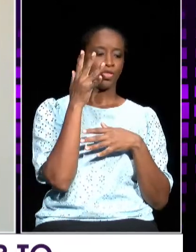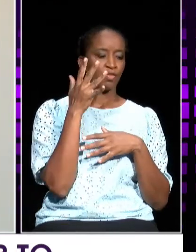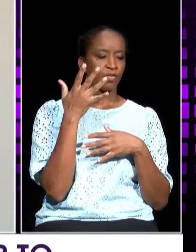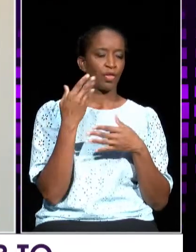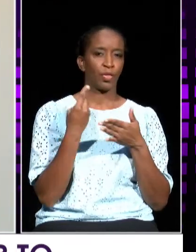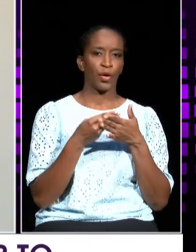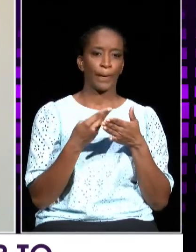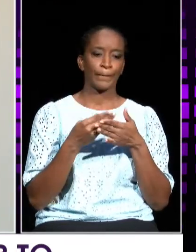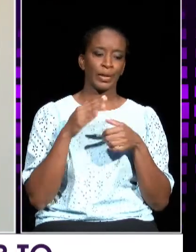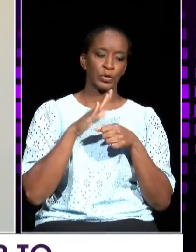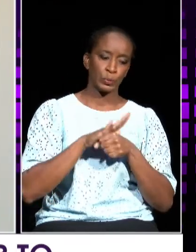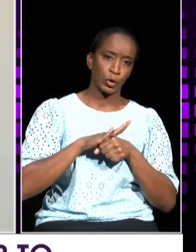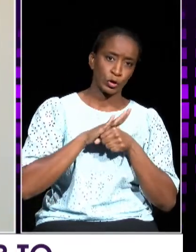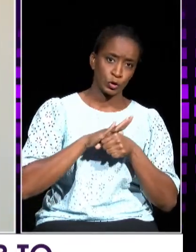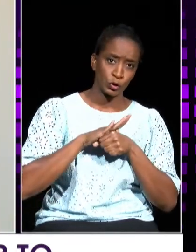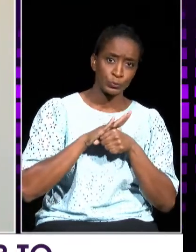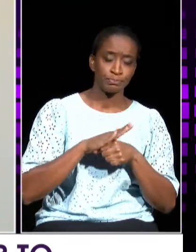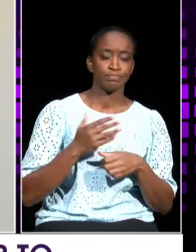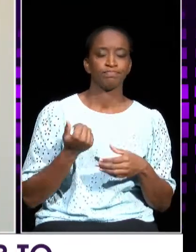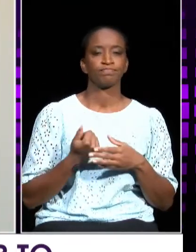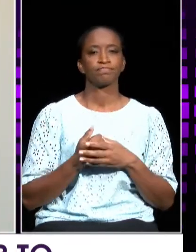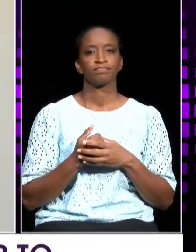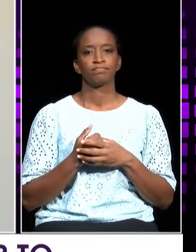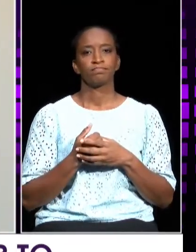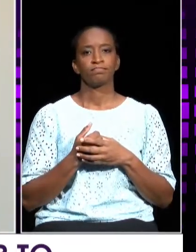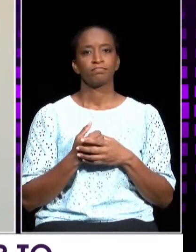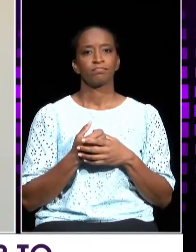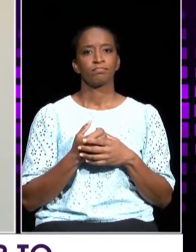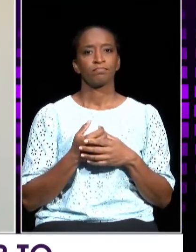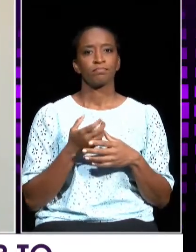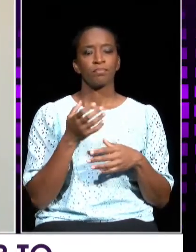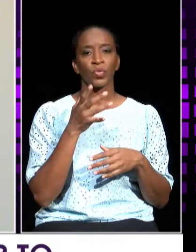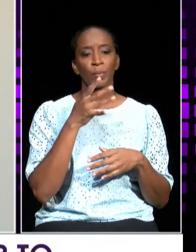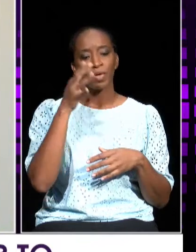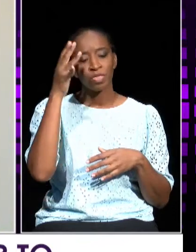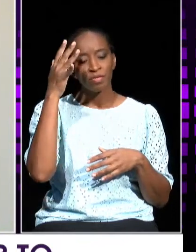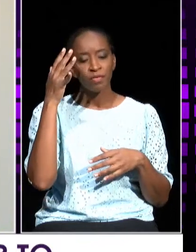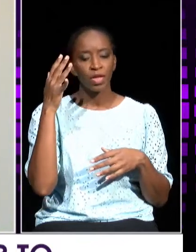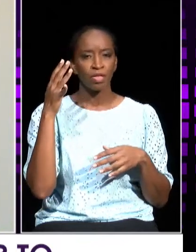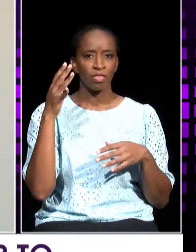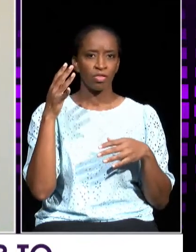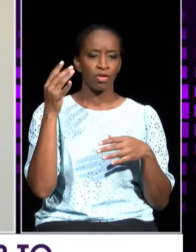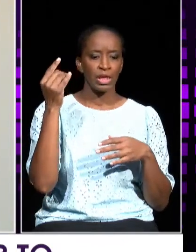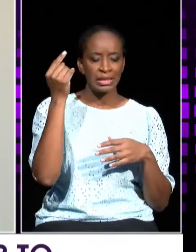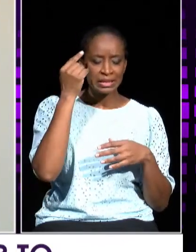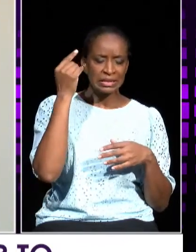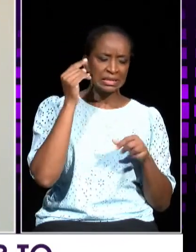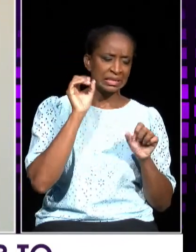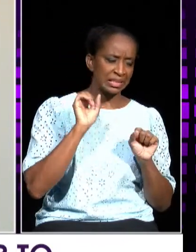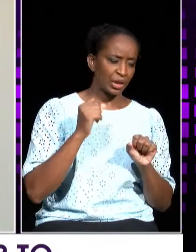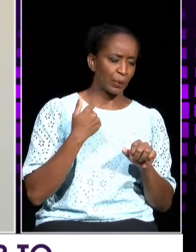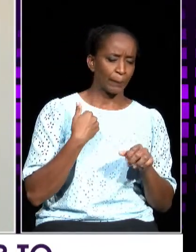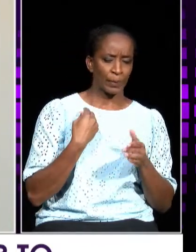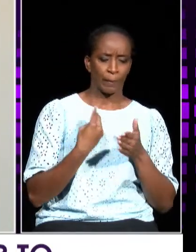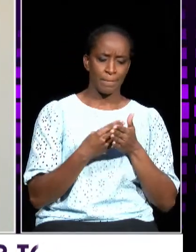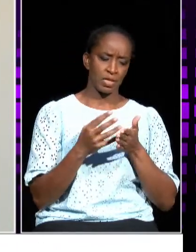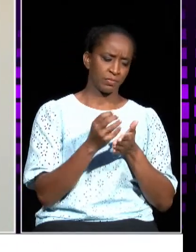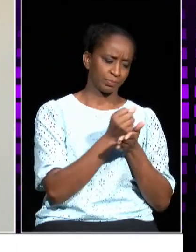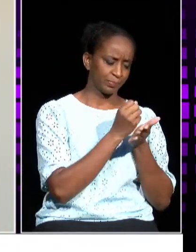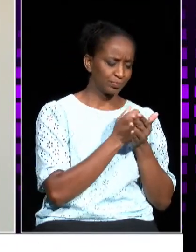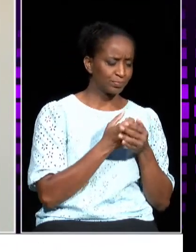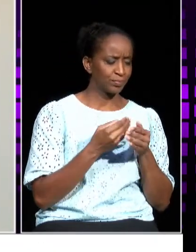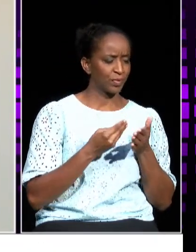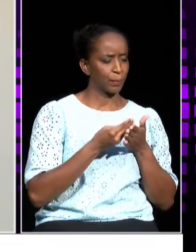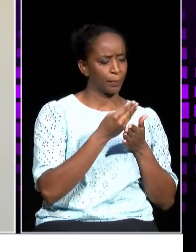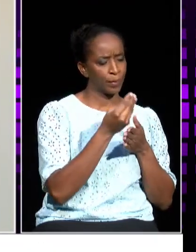parents were focusing on the well-being of their children in terms of food and shelter, it was a very,